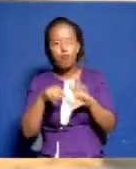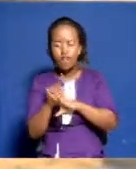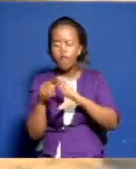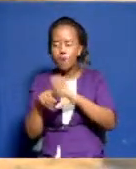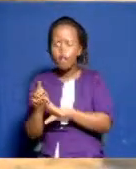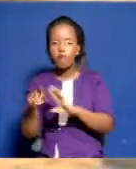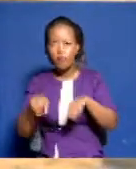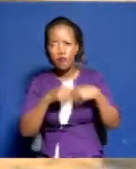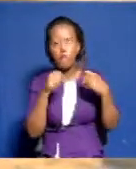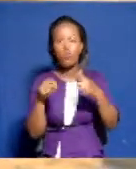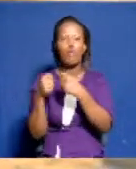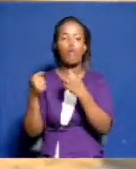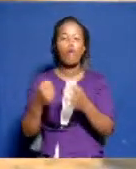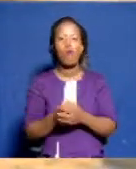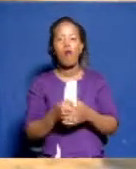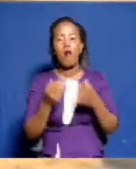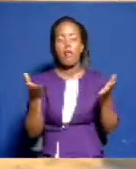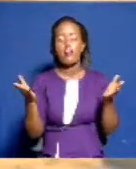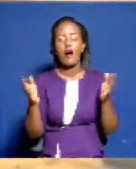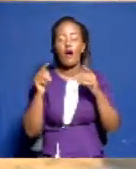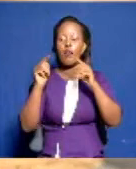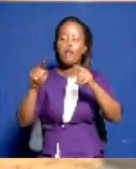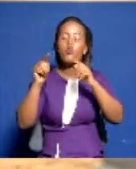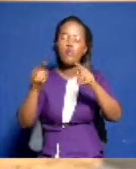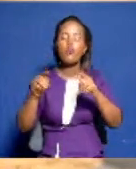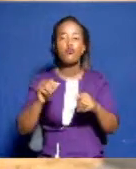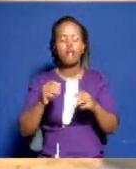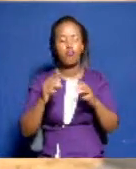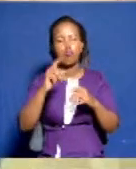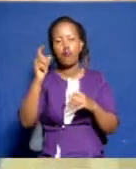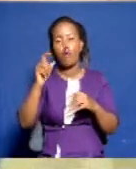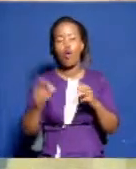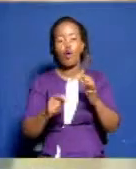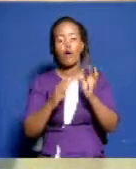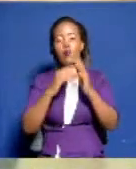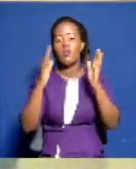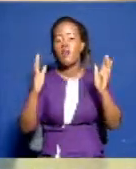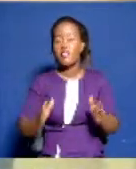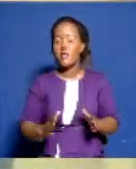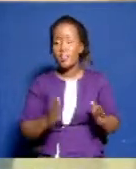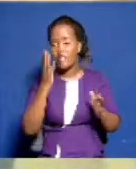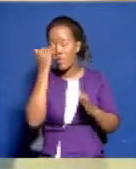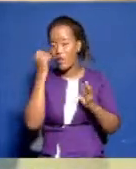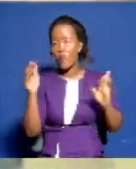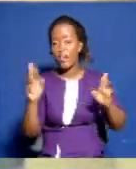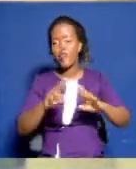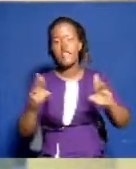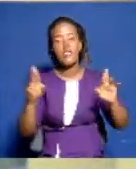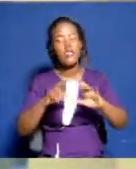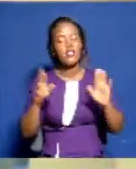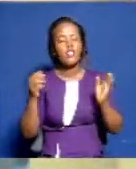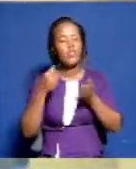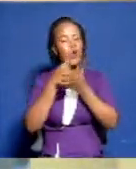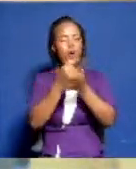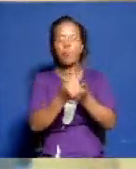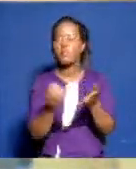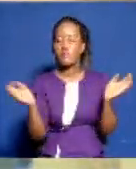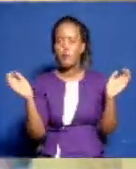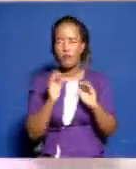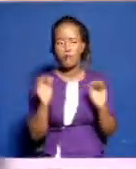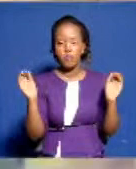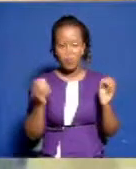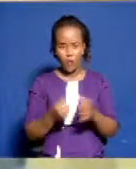pointing an accusing finger at their local leaders, whom they claim have turned a deaf ear to a problem that has left them helpless. According to the